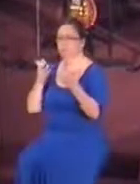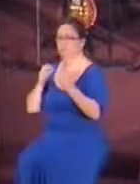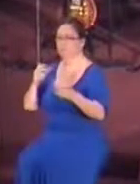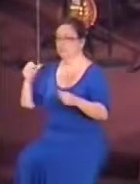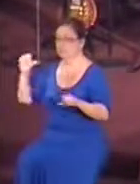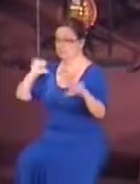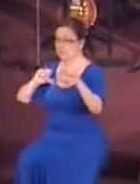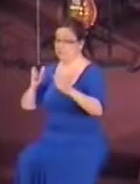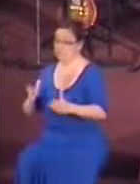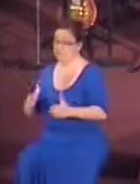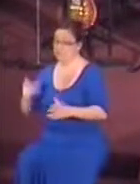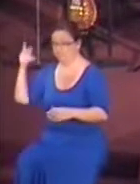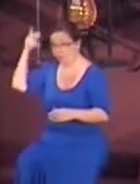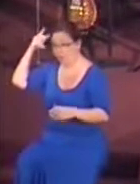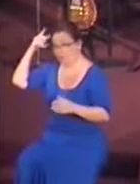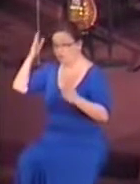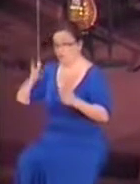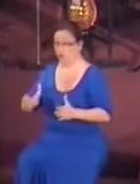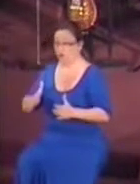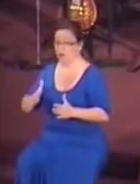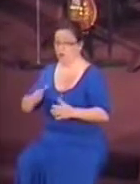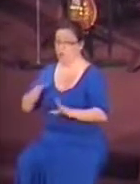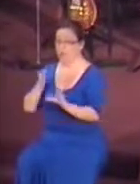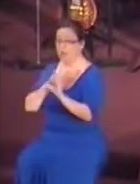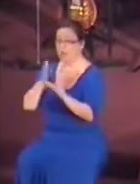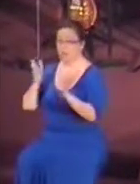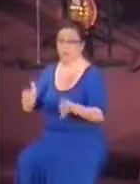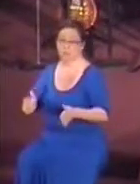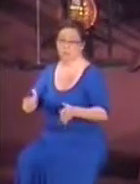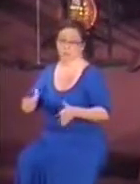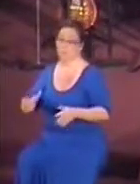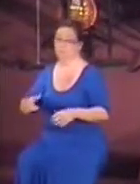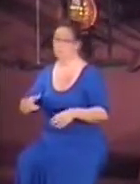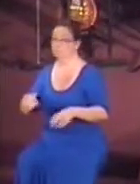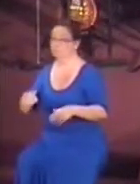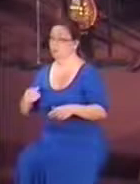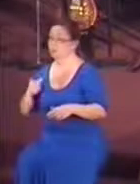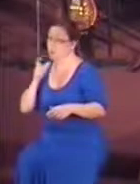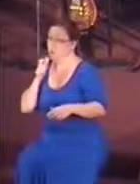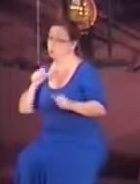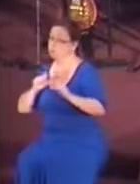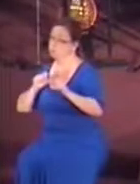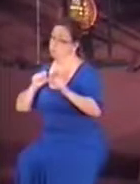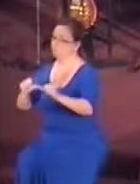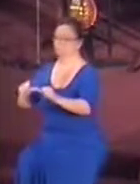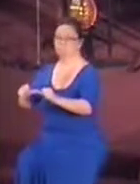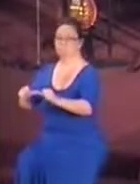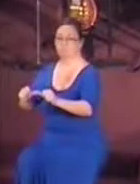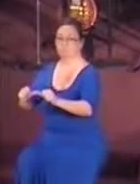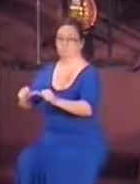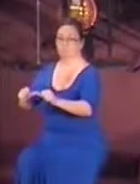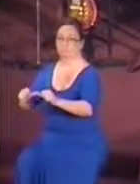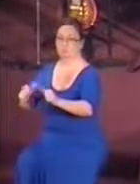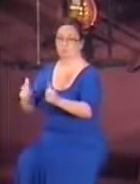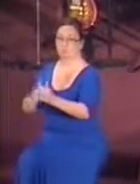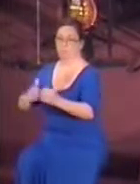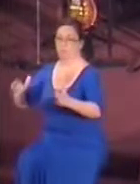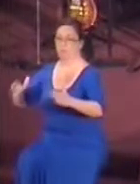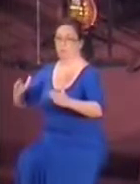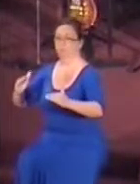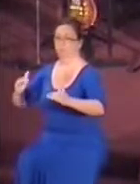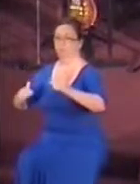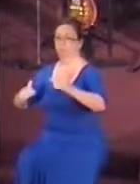philosophers, theologians, psychiatrists, psychologists who steadfastly and